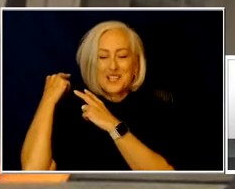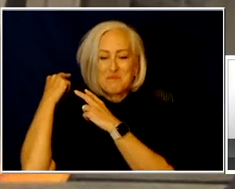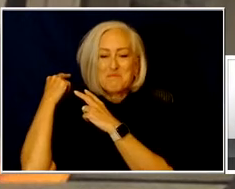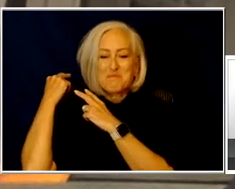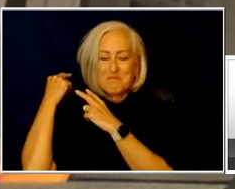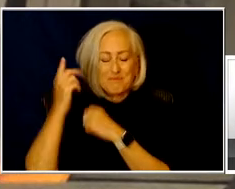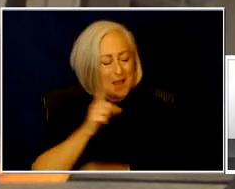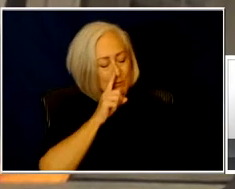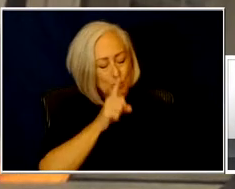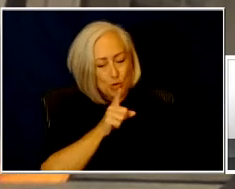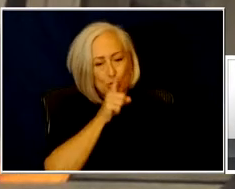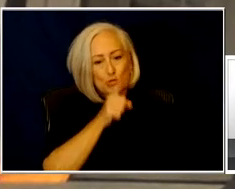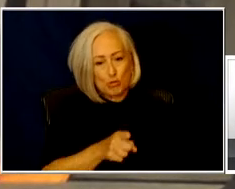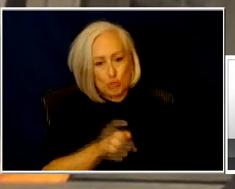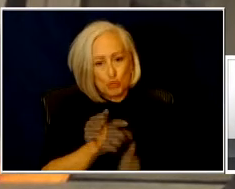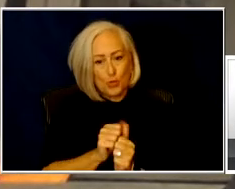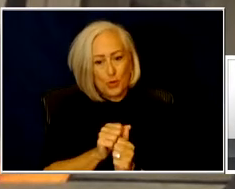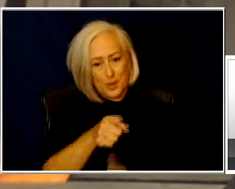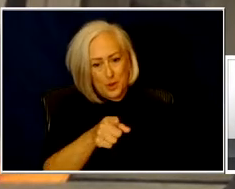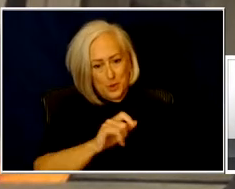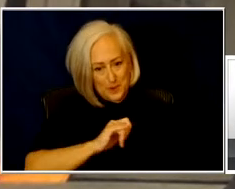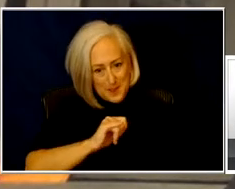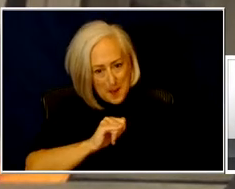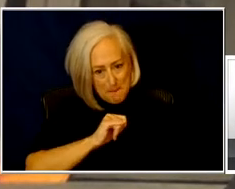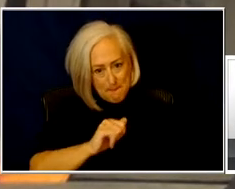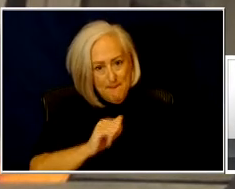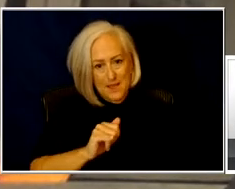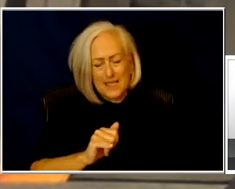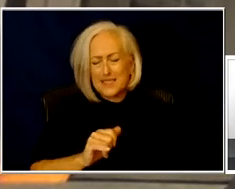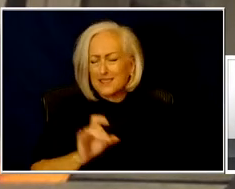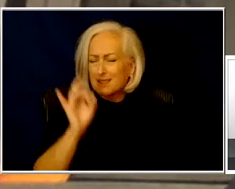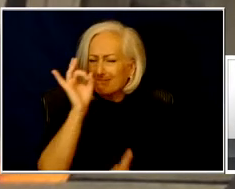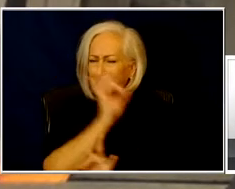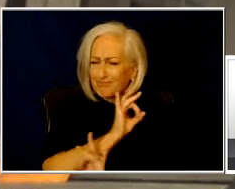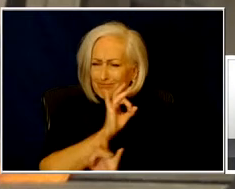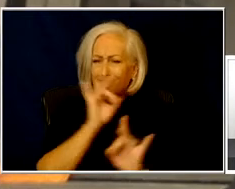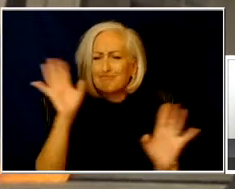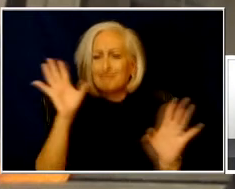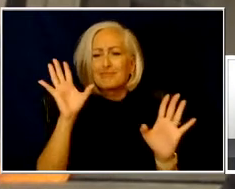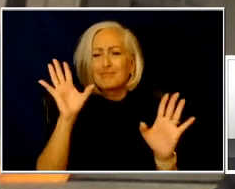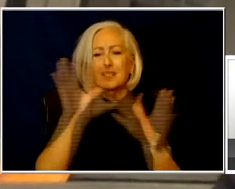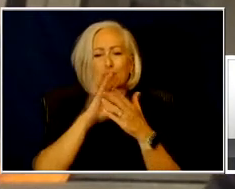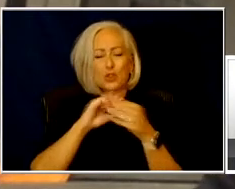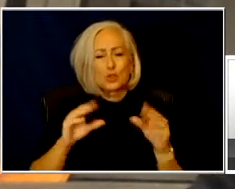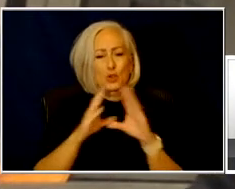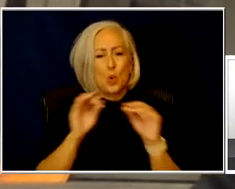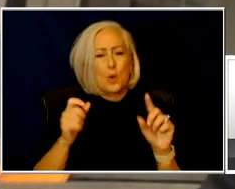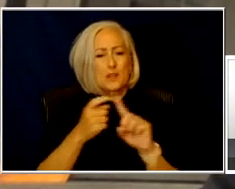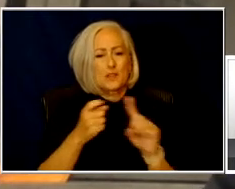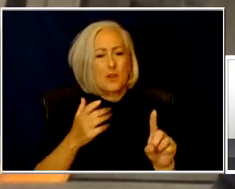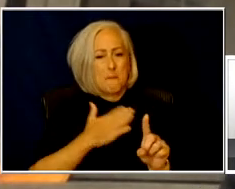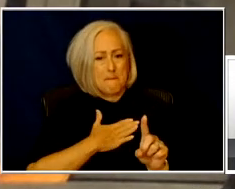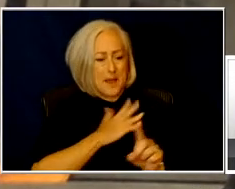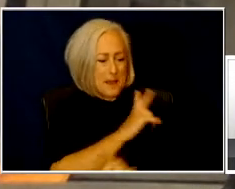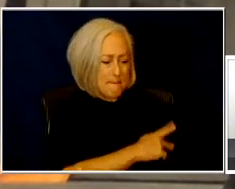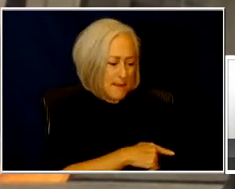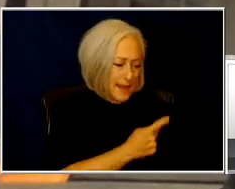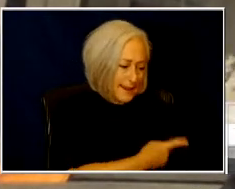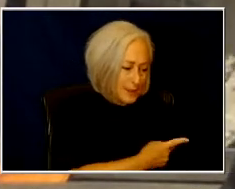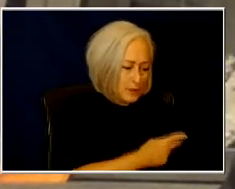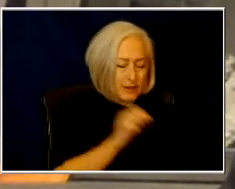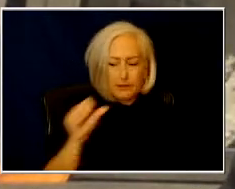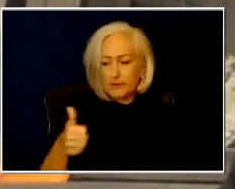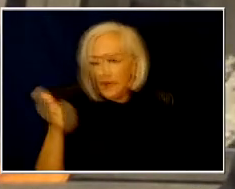it's true with you just terrible stories from my patients and from others that I've consulted with